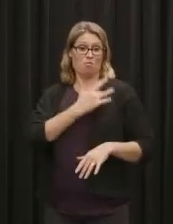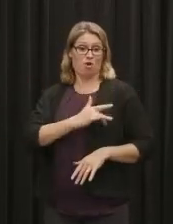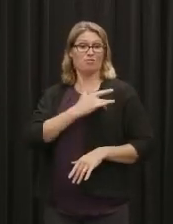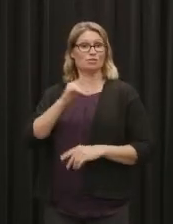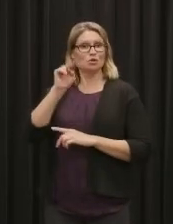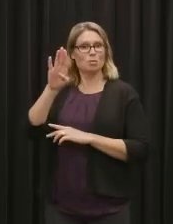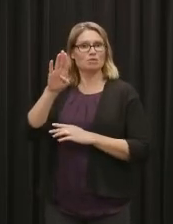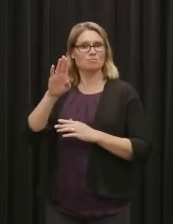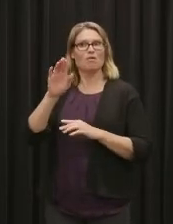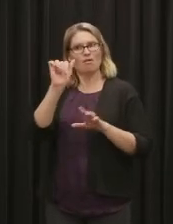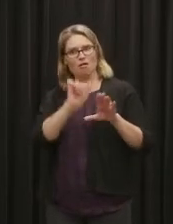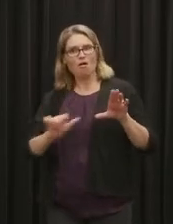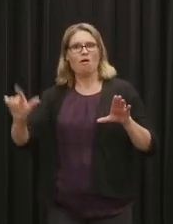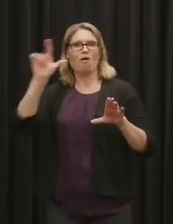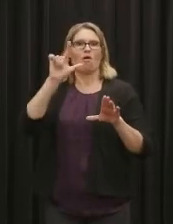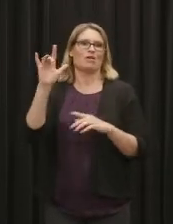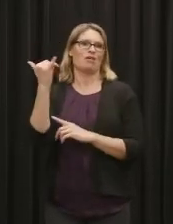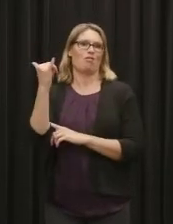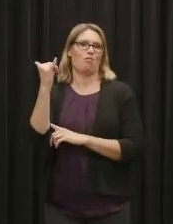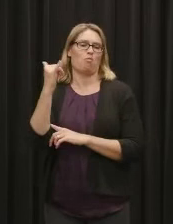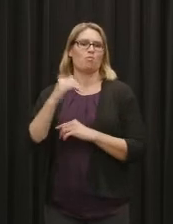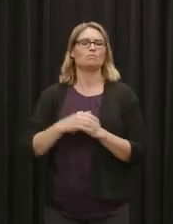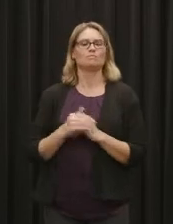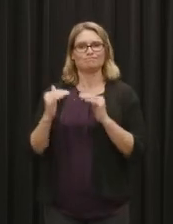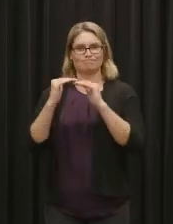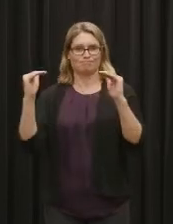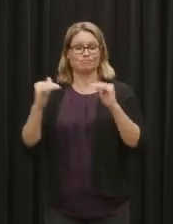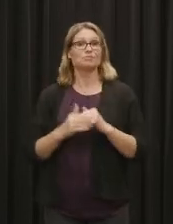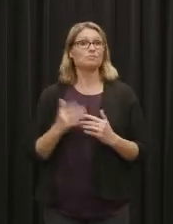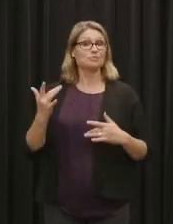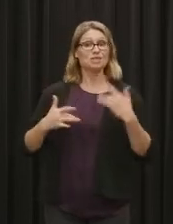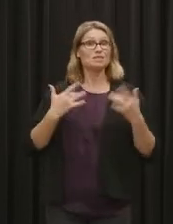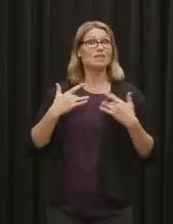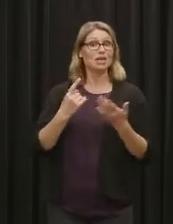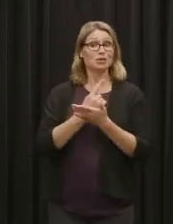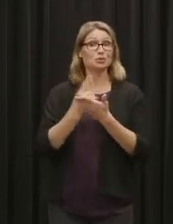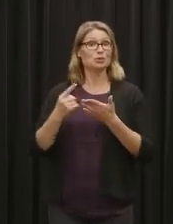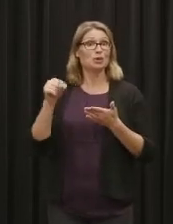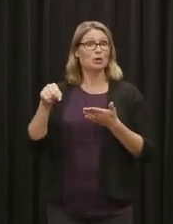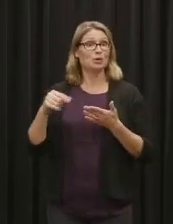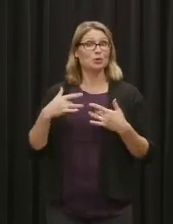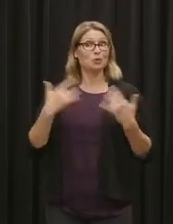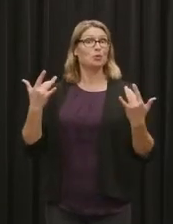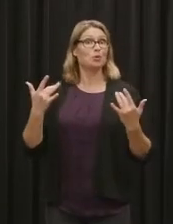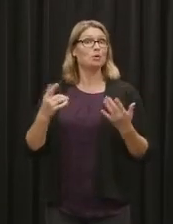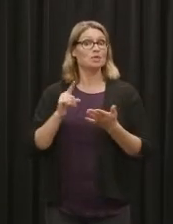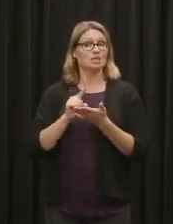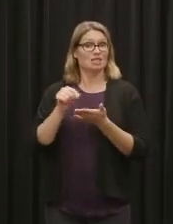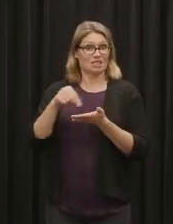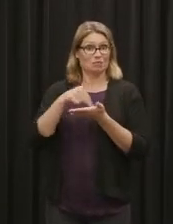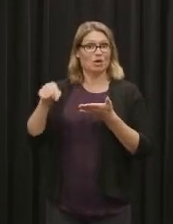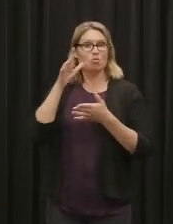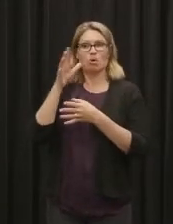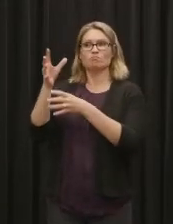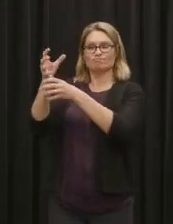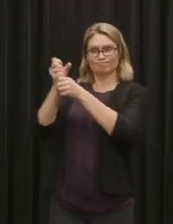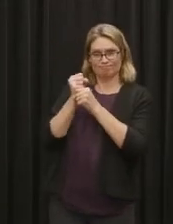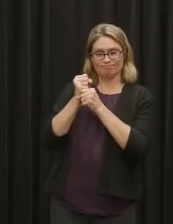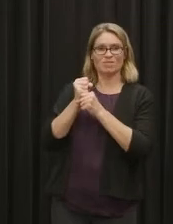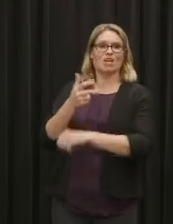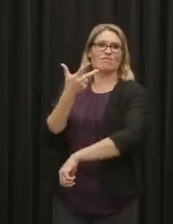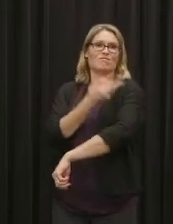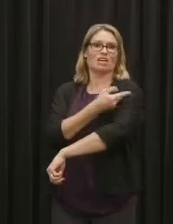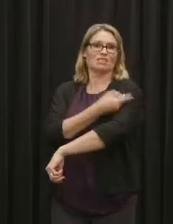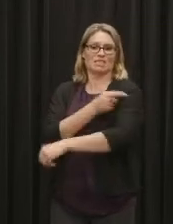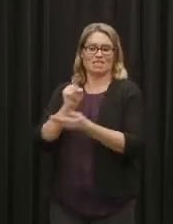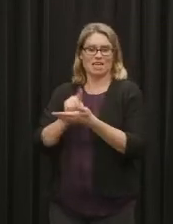yellow. We are also receiving the exciting news this week that a vaccine has been approved and will soon be able to start